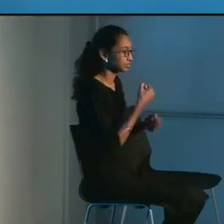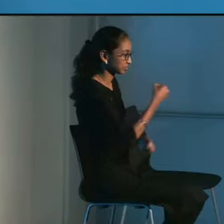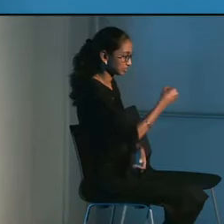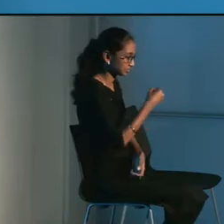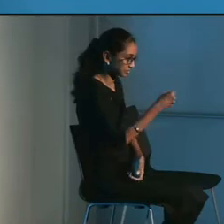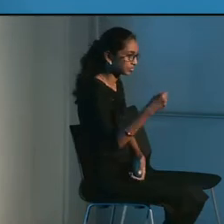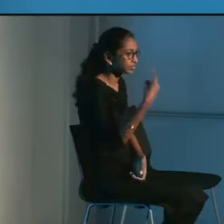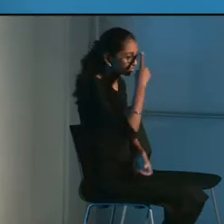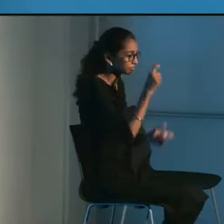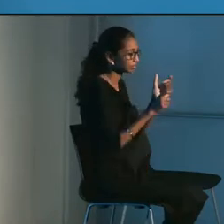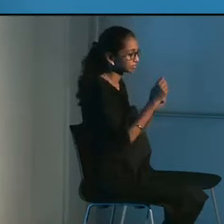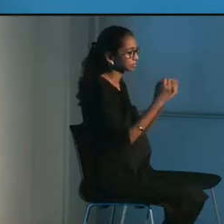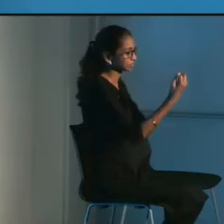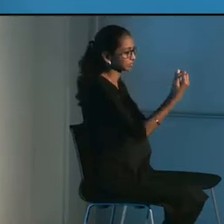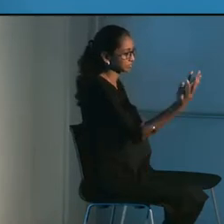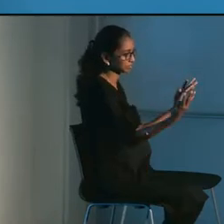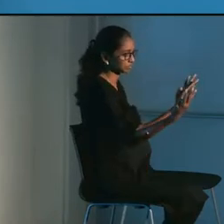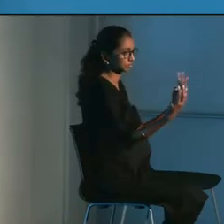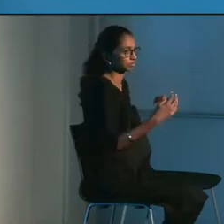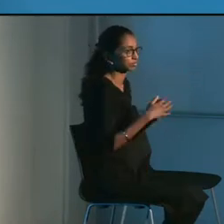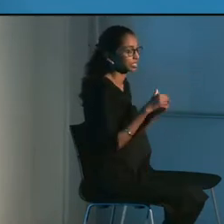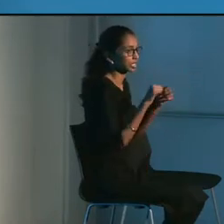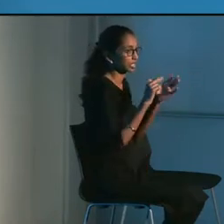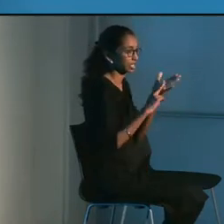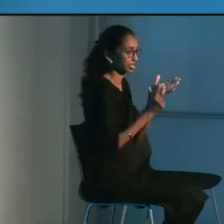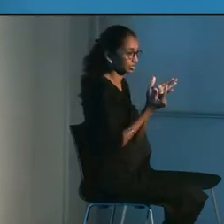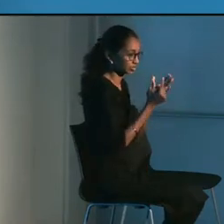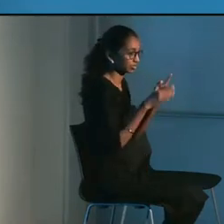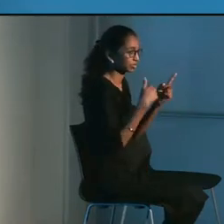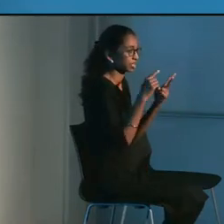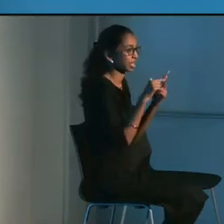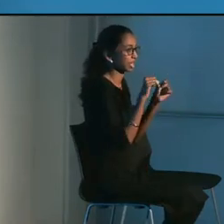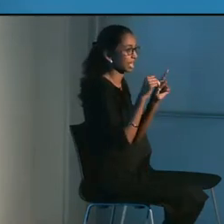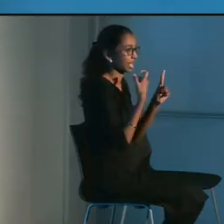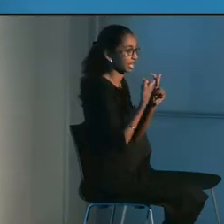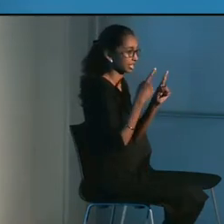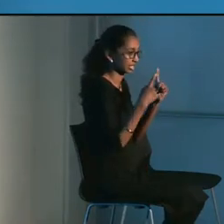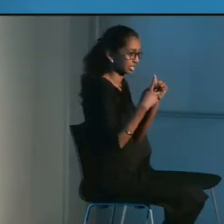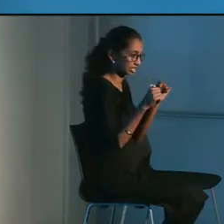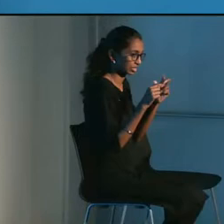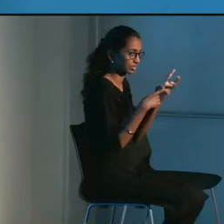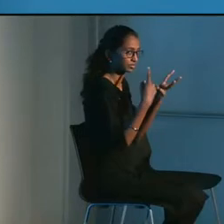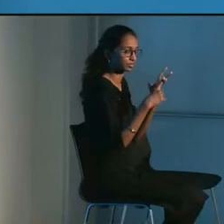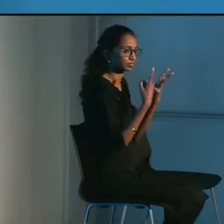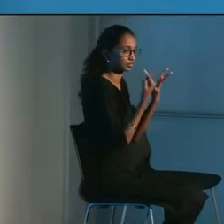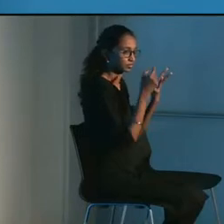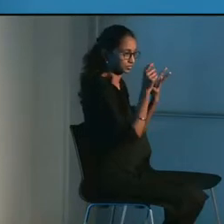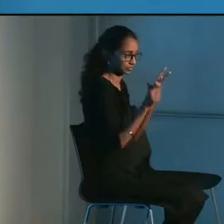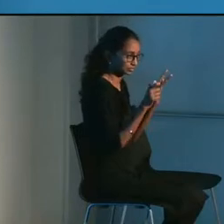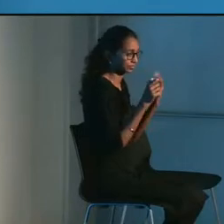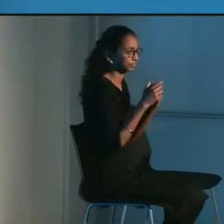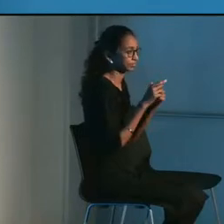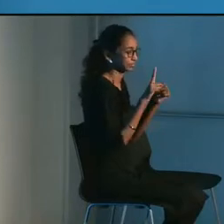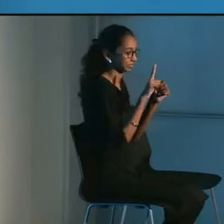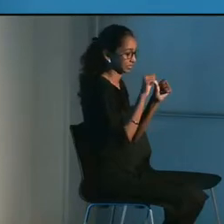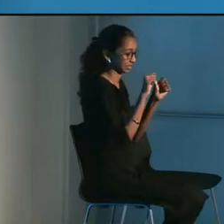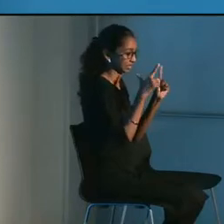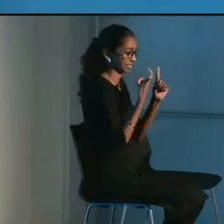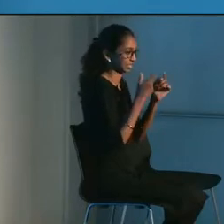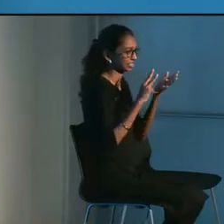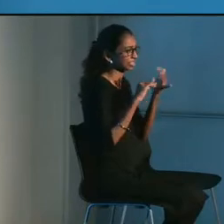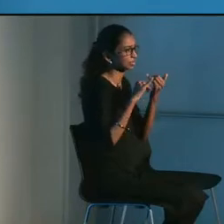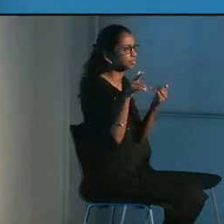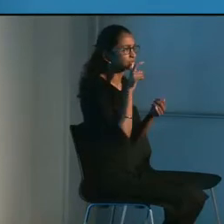their practice, Anpu Vaike, Ekta Mittal, and Justine Patija. Lakshmi is a